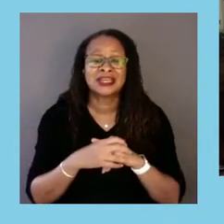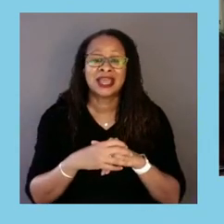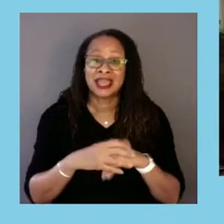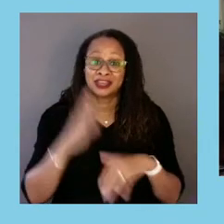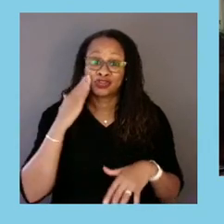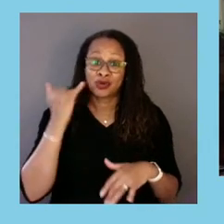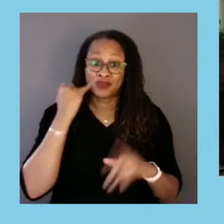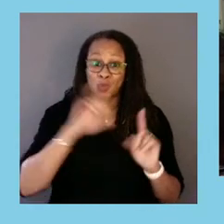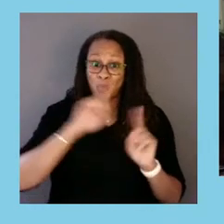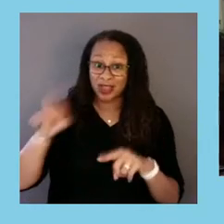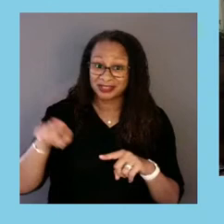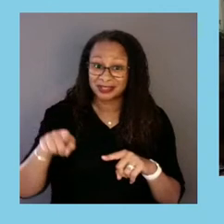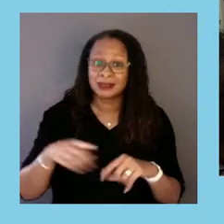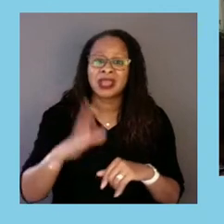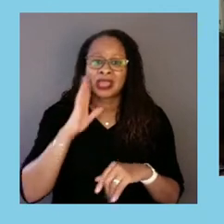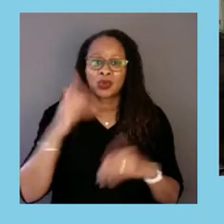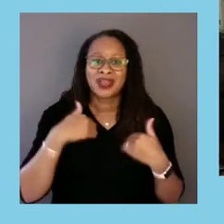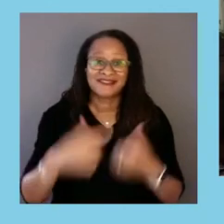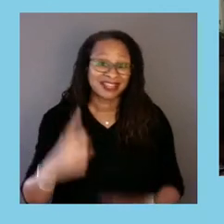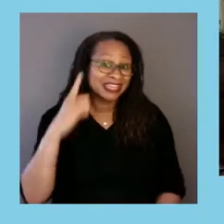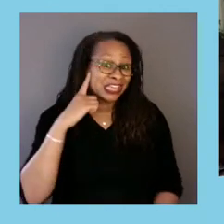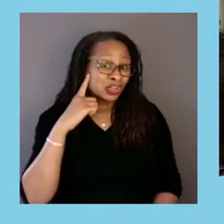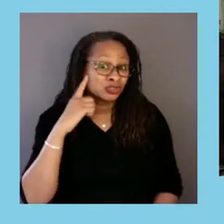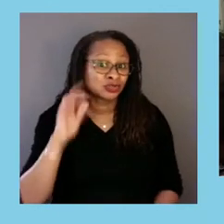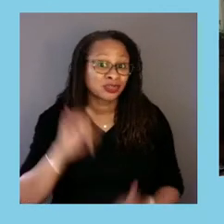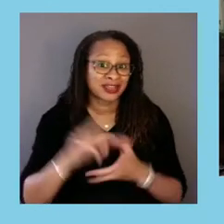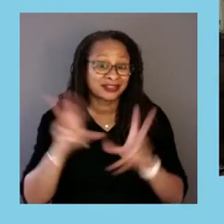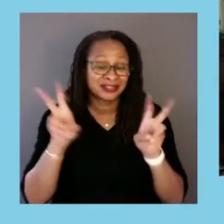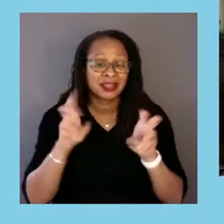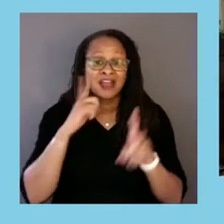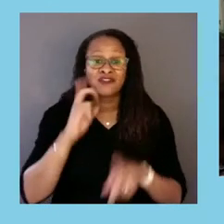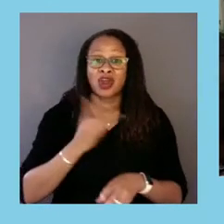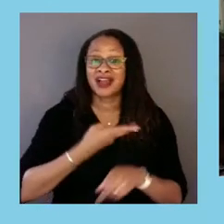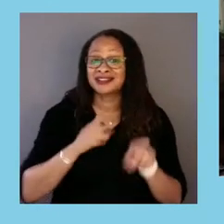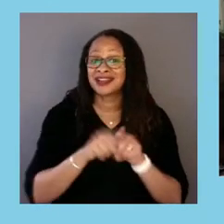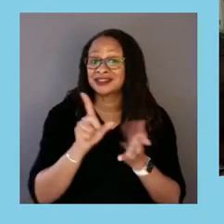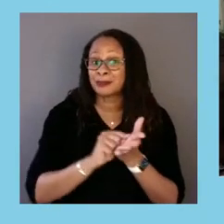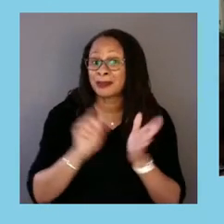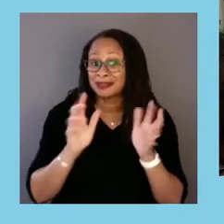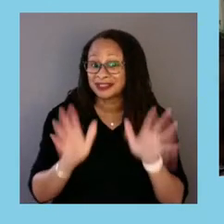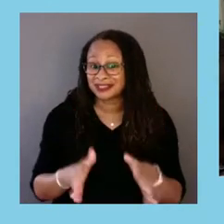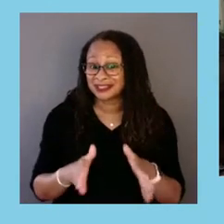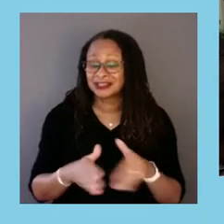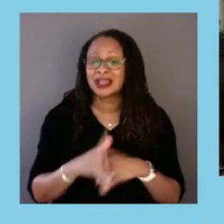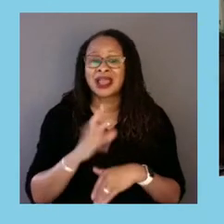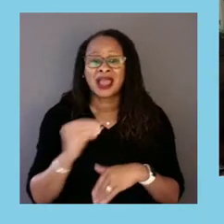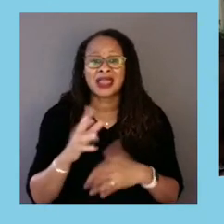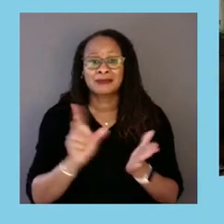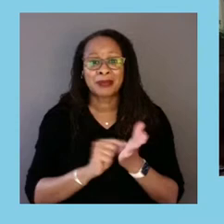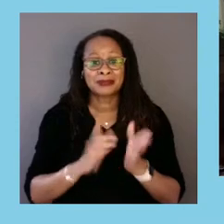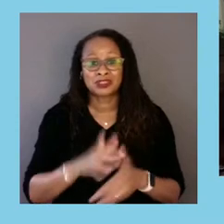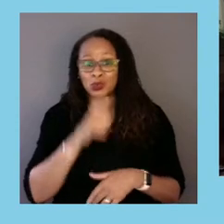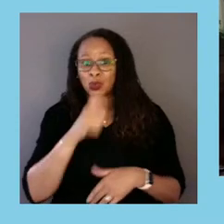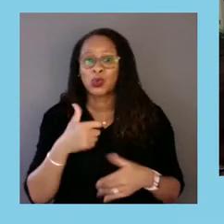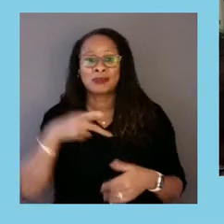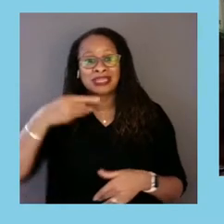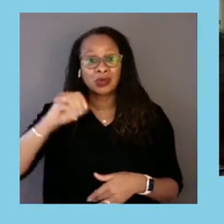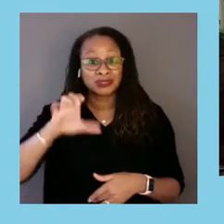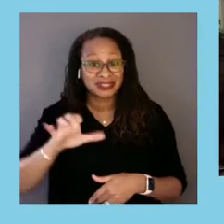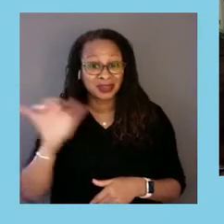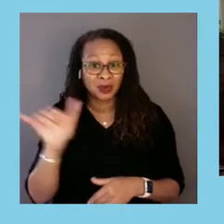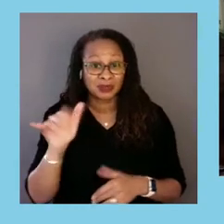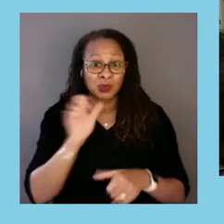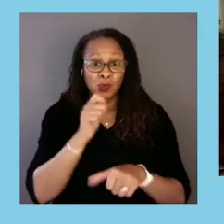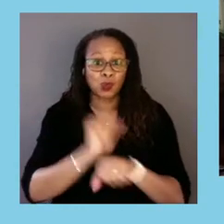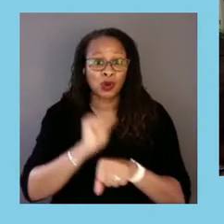would at least have that ear. And for us as publicists and, you know, publicists who are publicists of color who work on these films that are diverse,